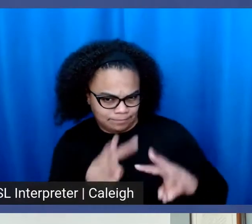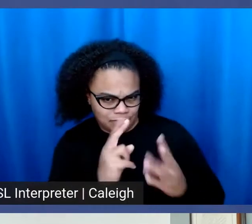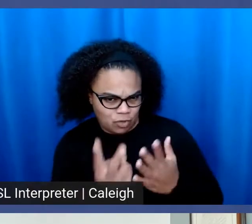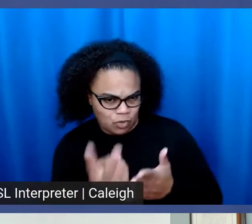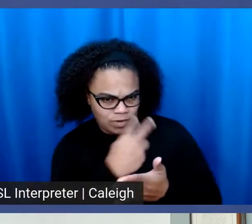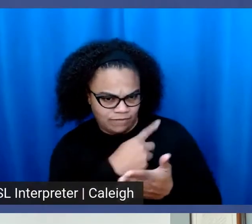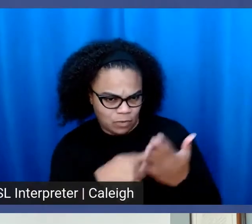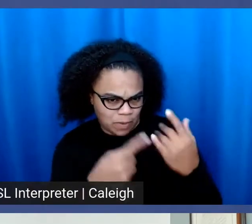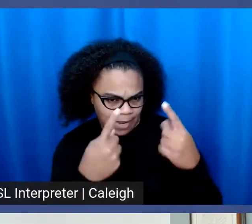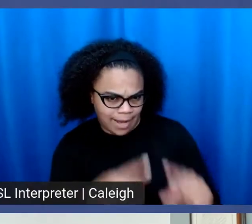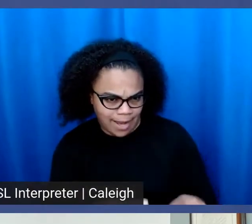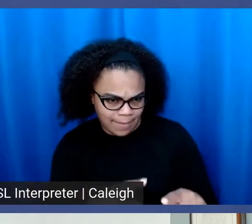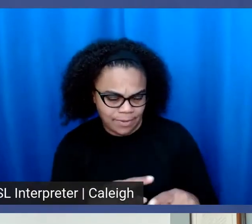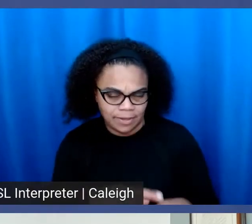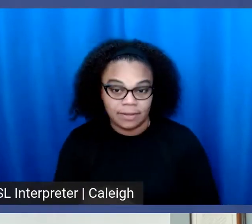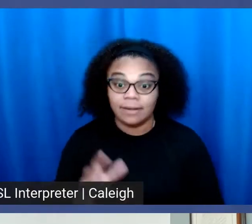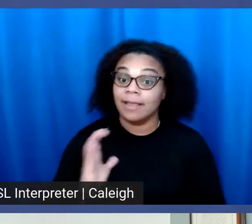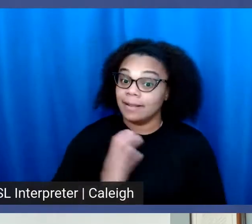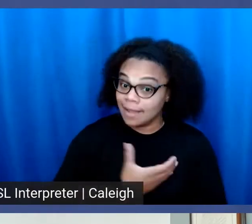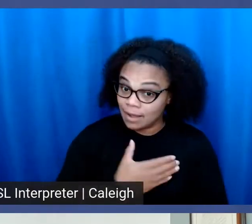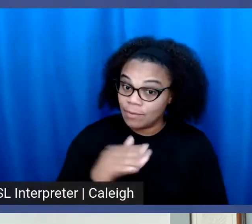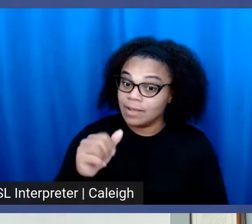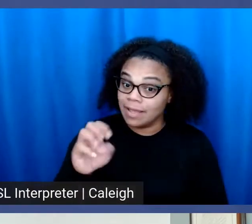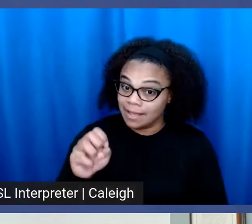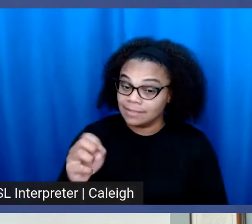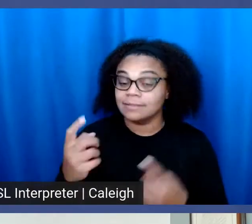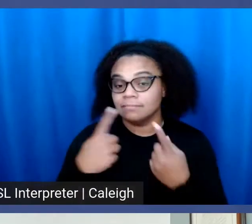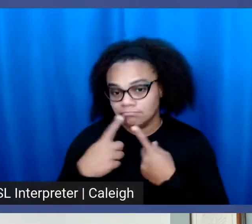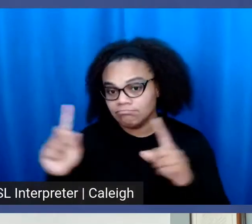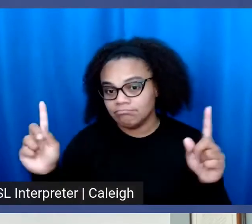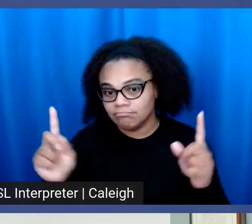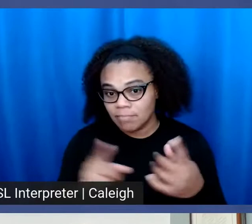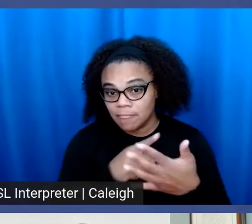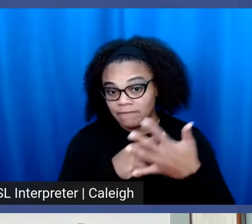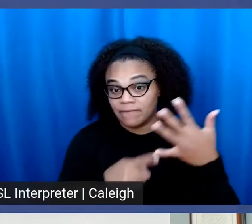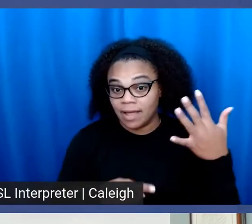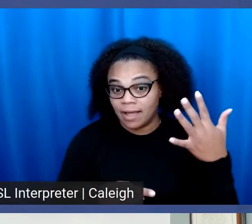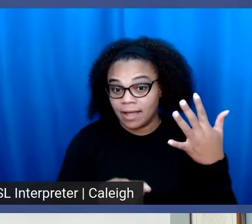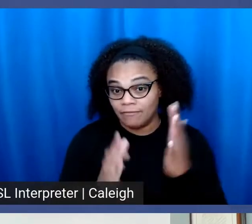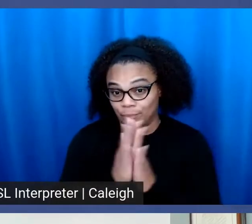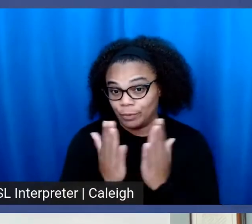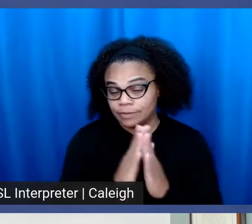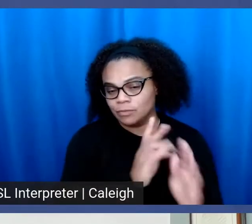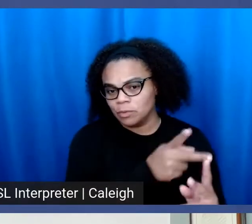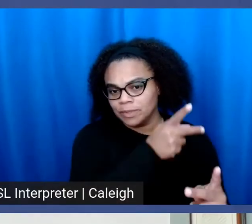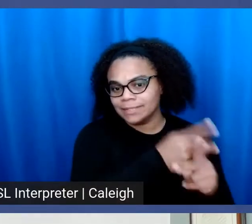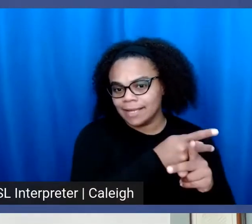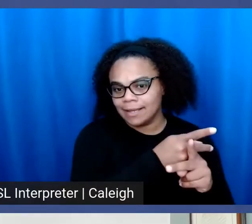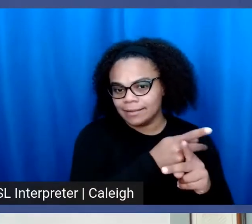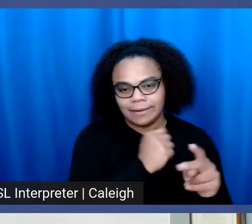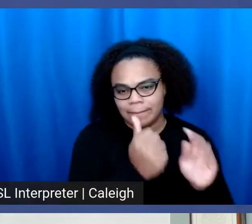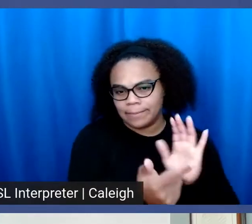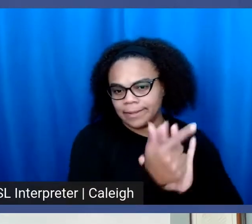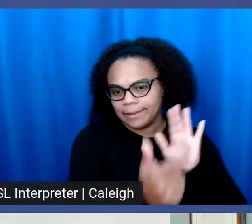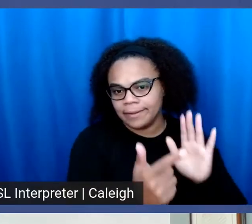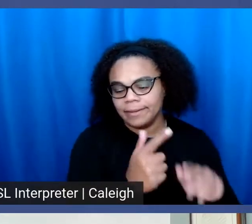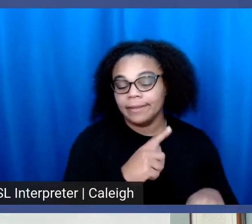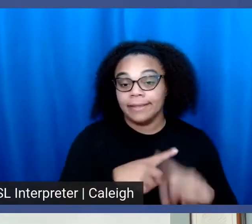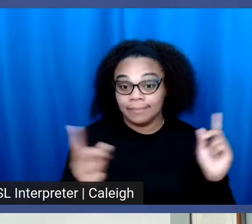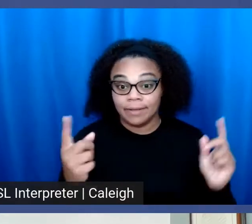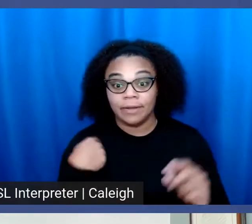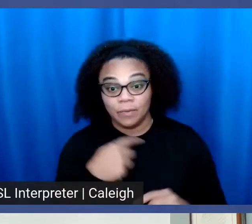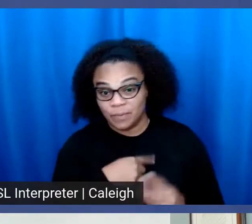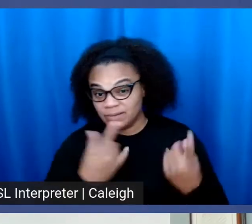In our case, as I said, we were successful. The 5 books were retained. Nevertheless, we sent to the board a